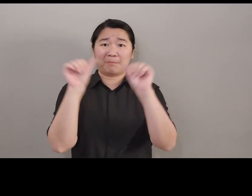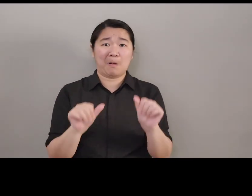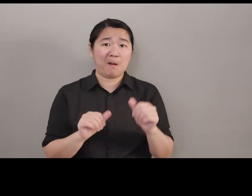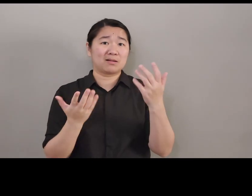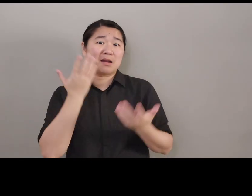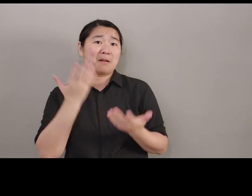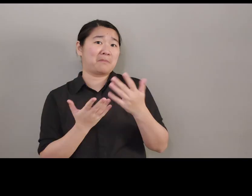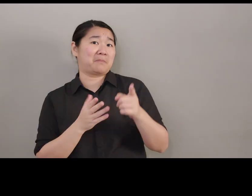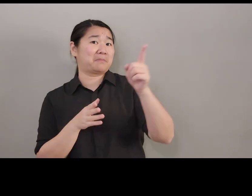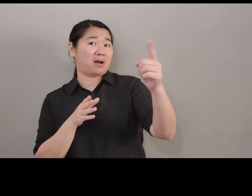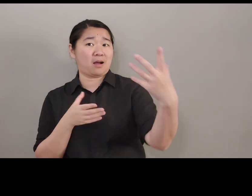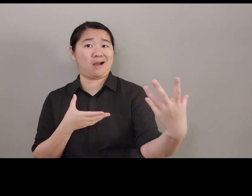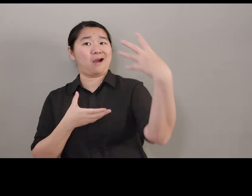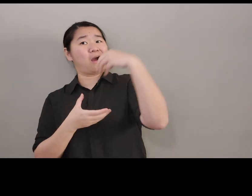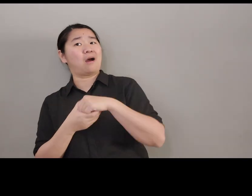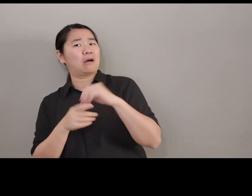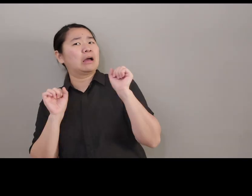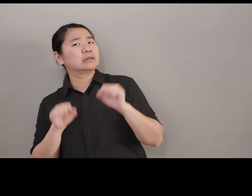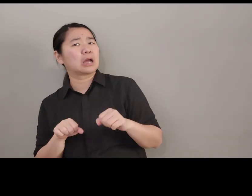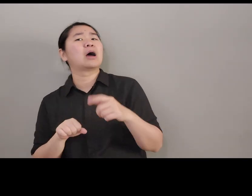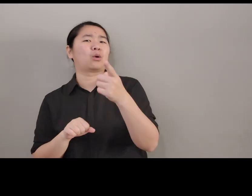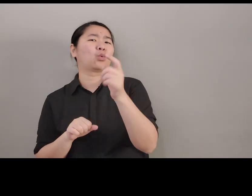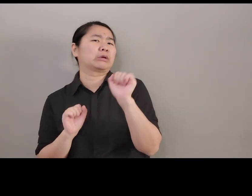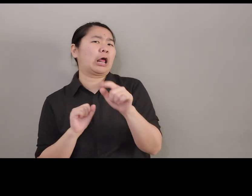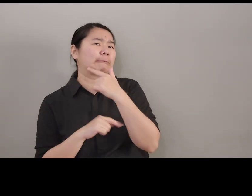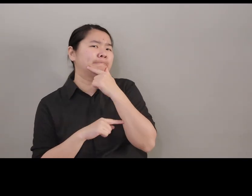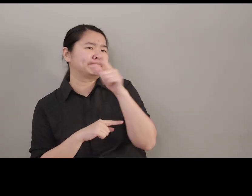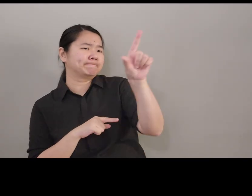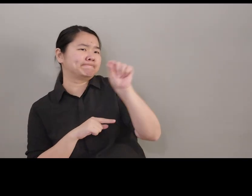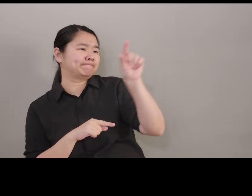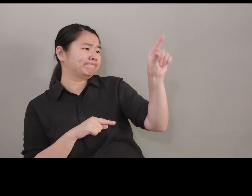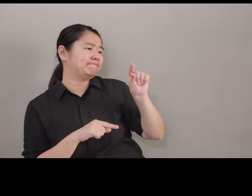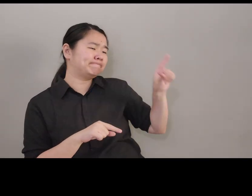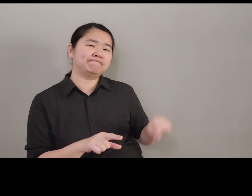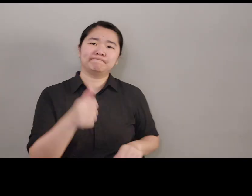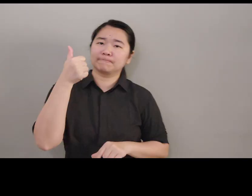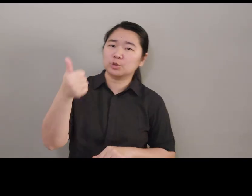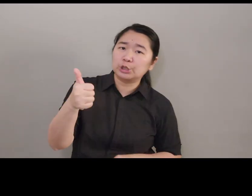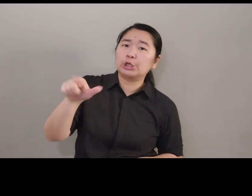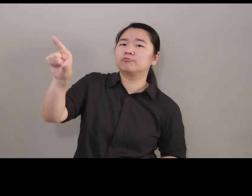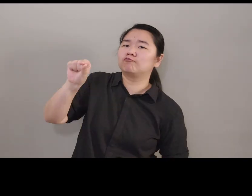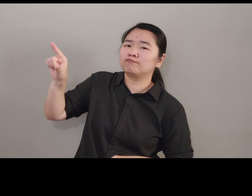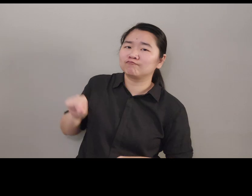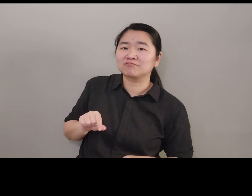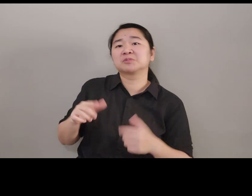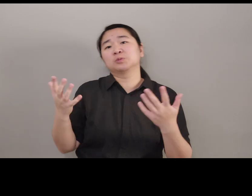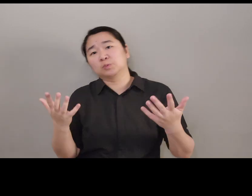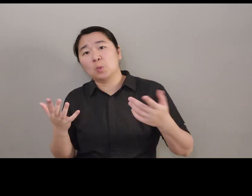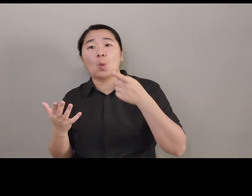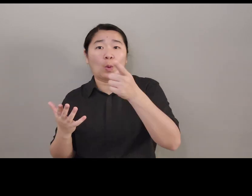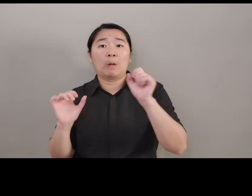to choose, we're going to have to find the models that work well for us. And along with that, we're going to have to supplement it with